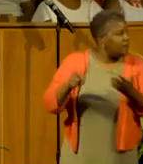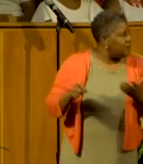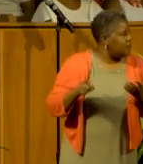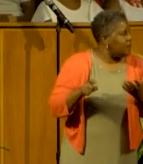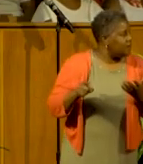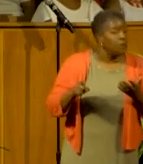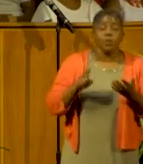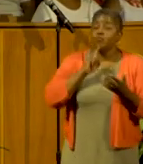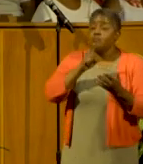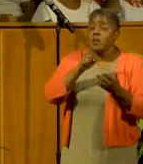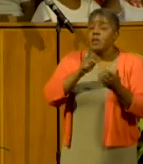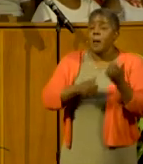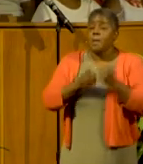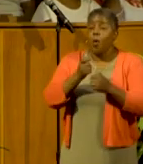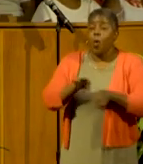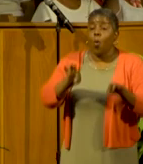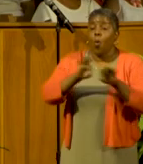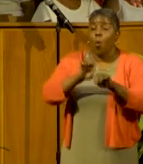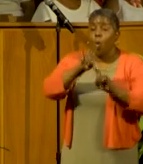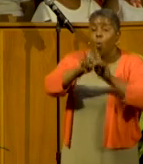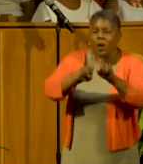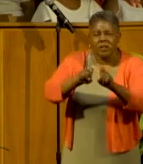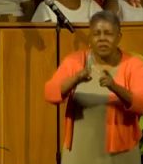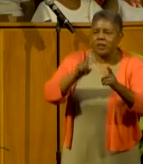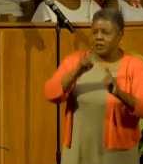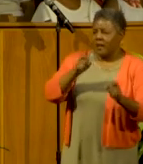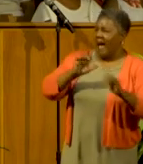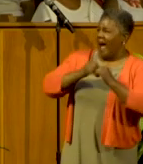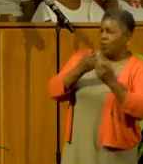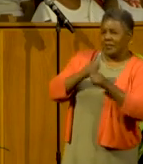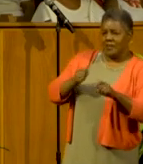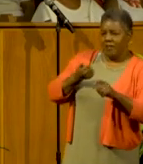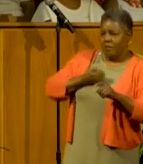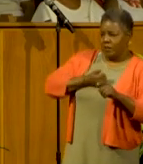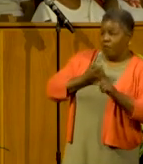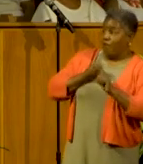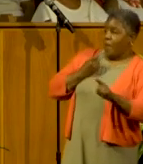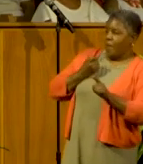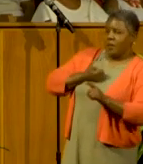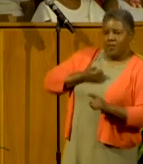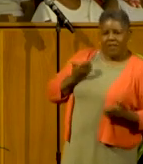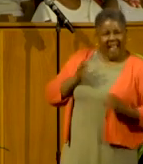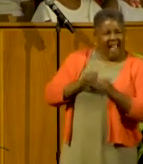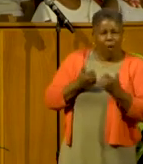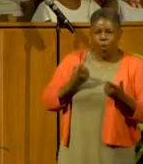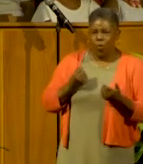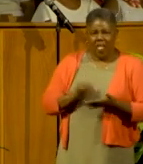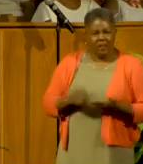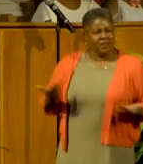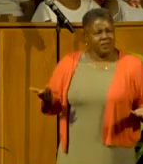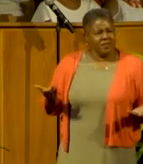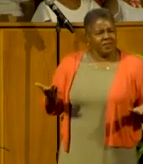So the real question you must ask yourself is, how do you save yourself from yourself?